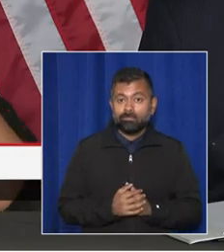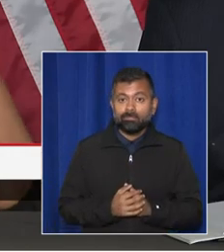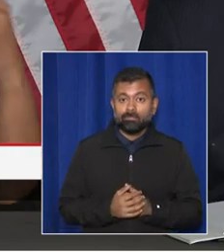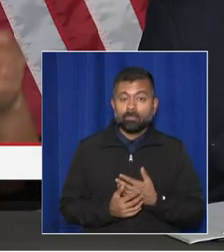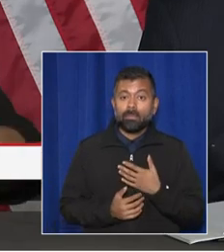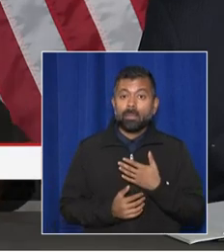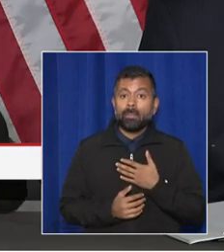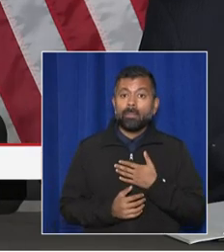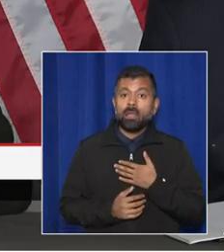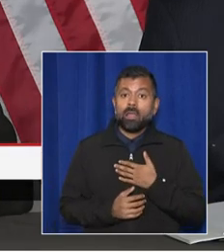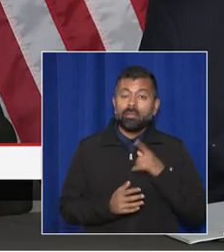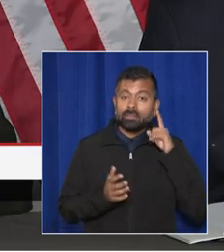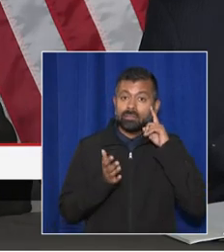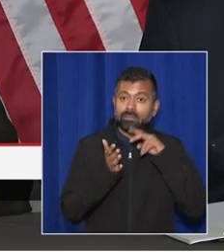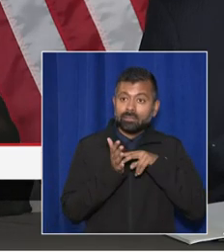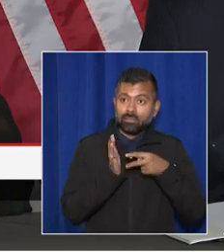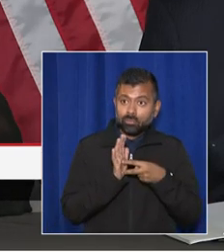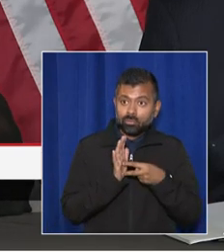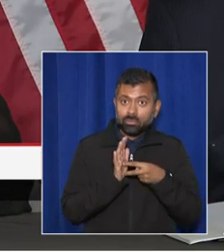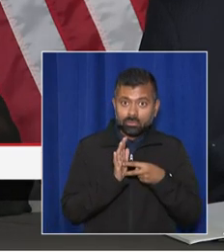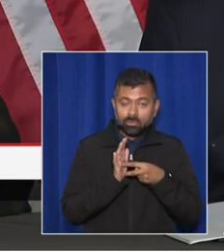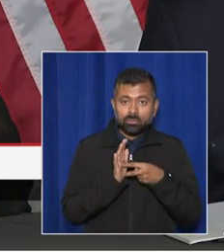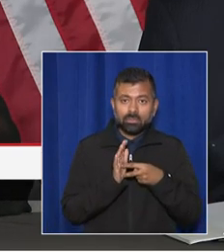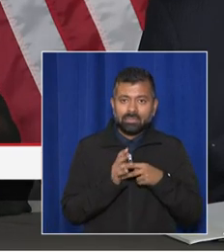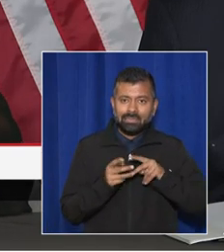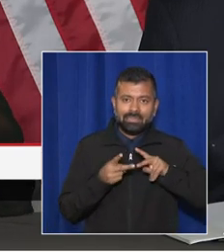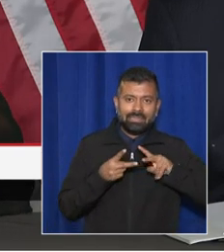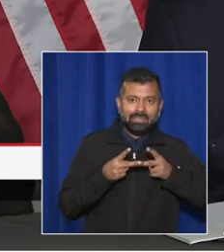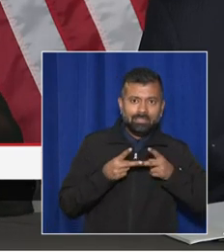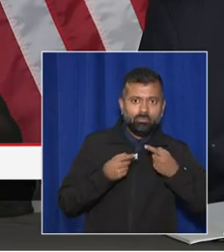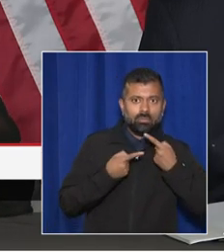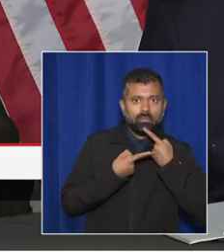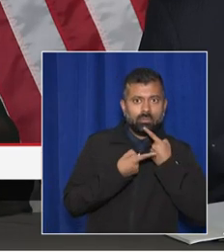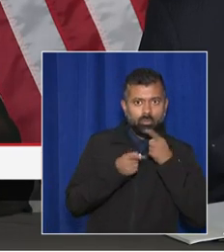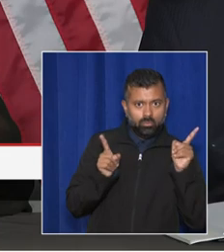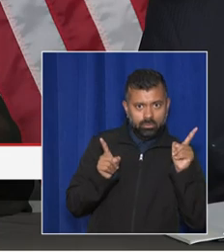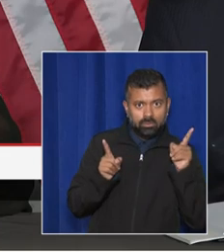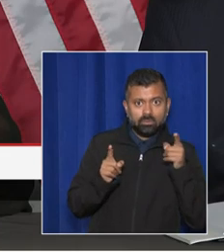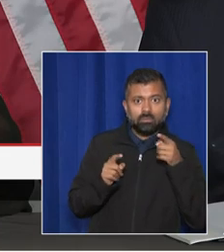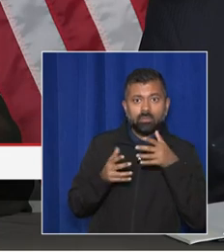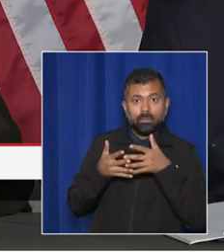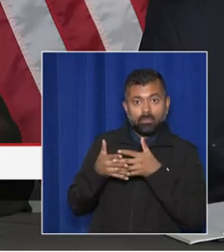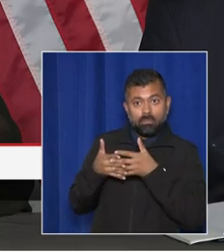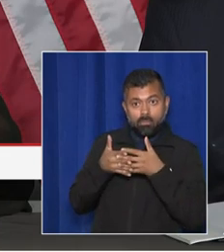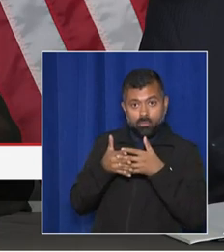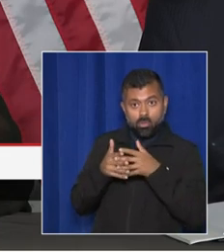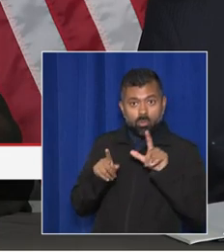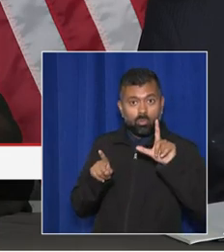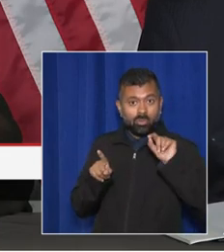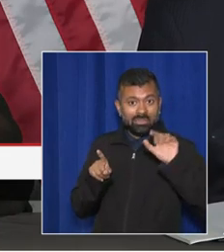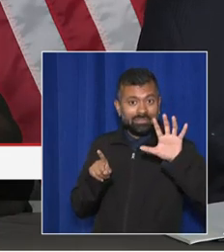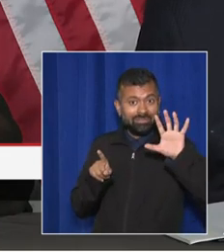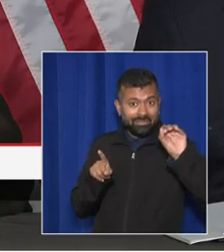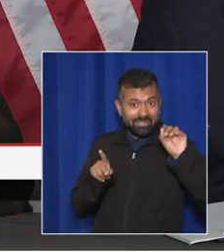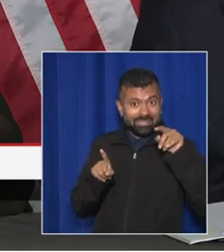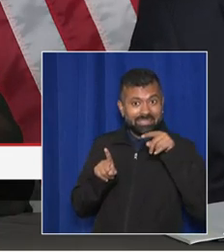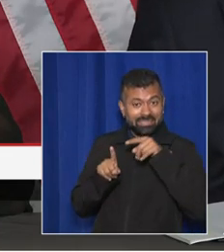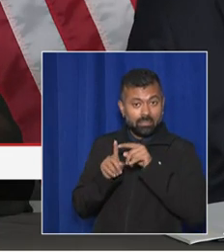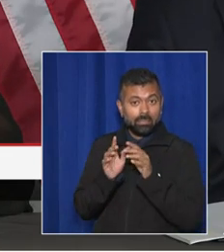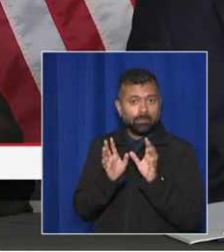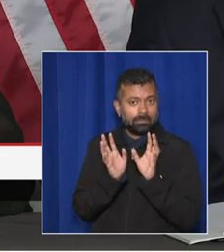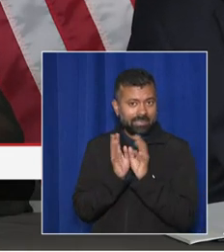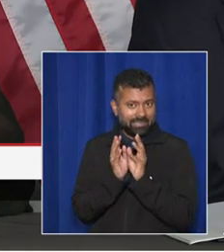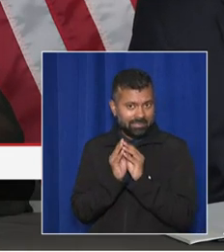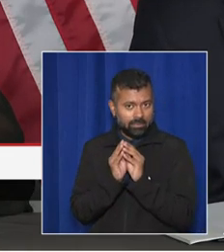our next America 250 Commission meeting, which will be later this month. So while the